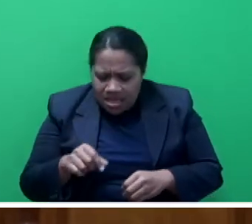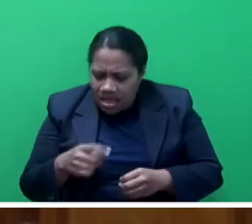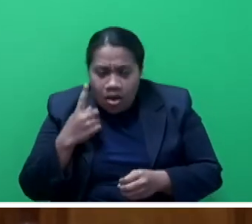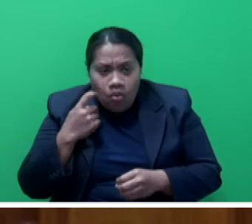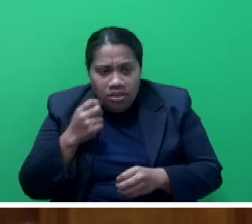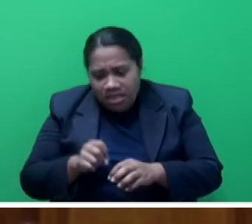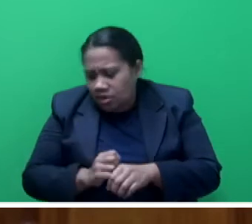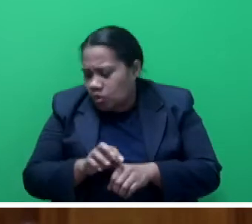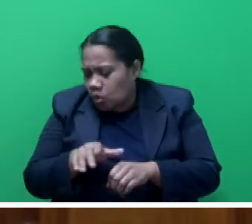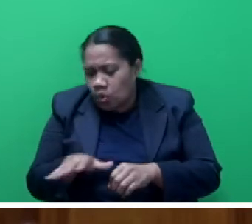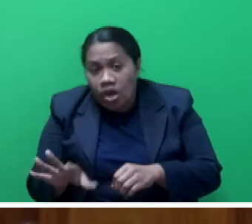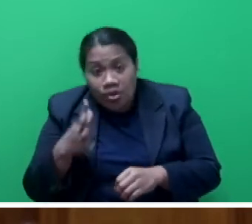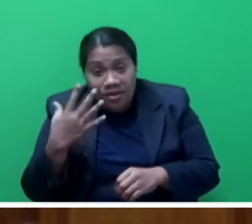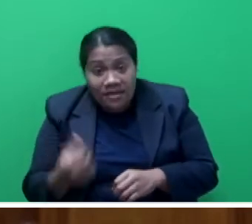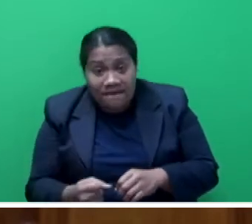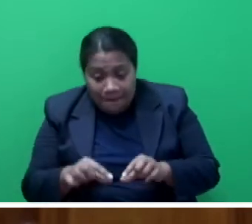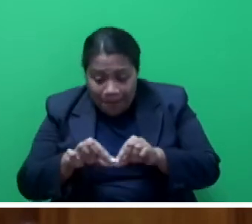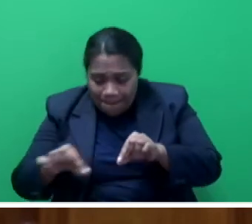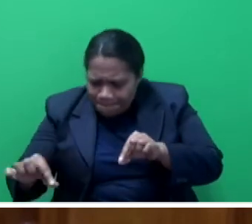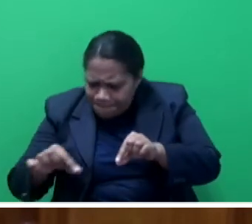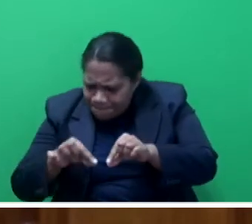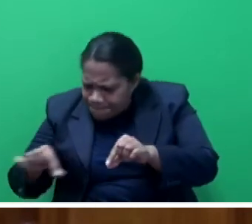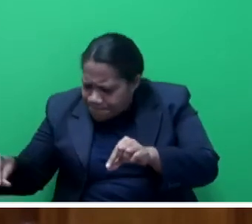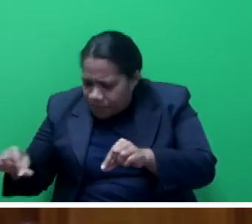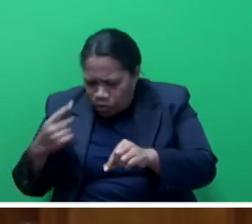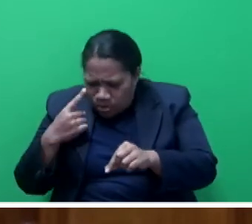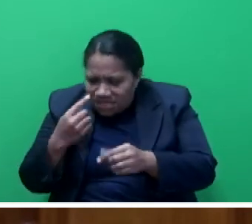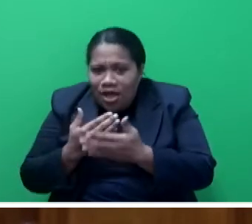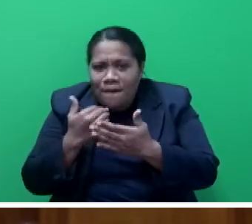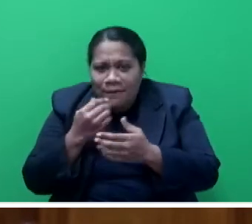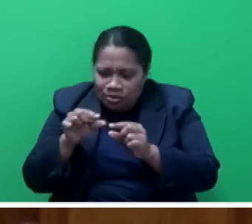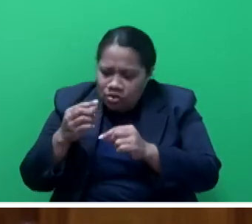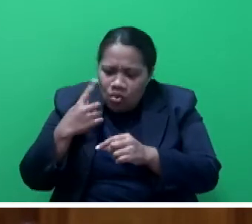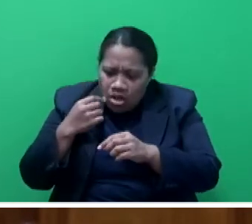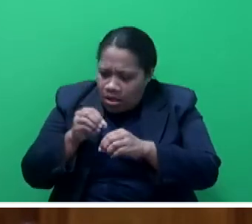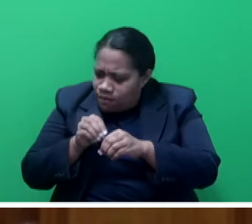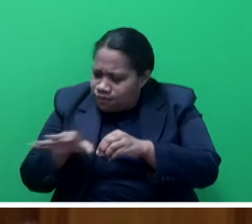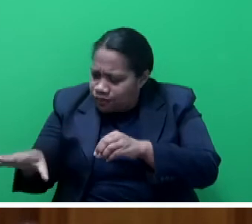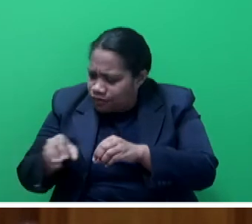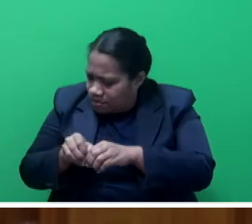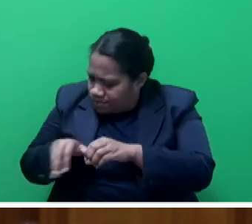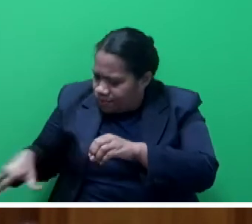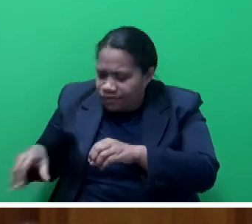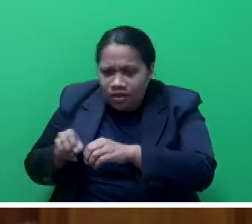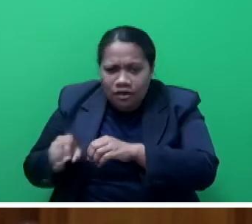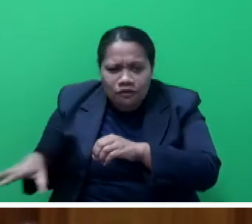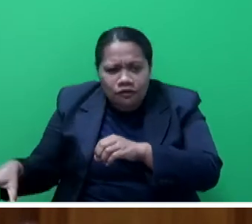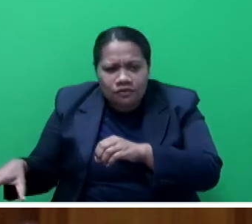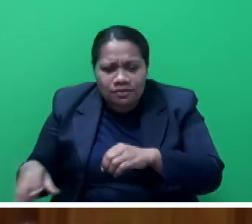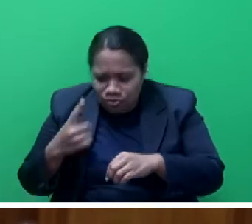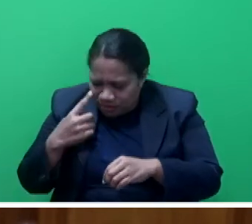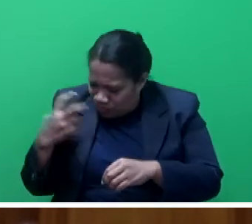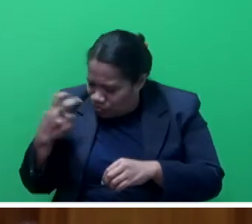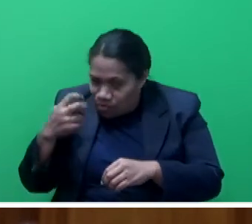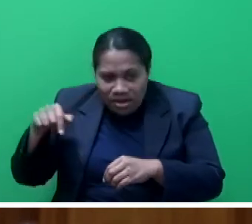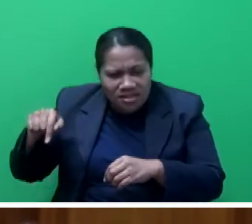into, when you have pipes that are connecting, how much is open to go to one distribution line and another one that goes to another distribution line,